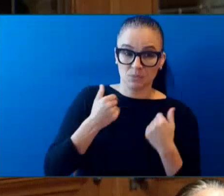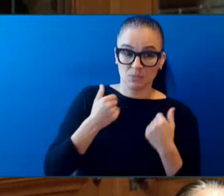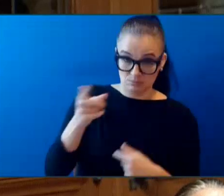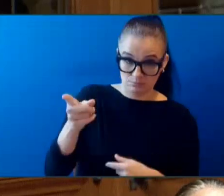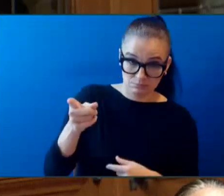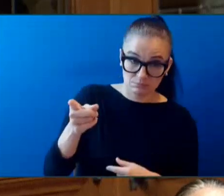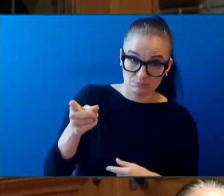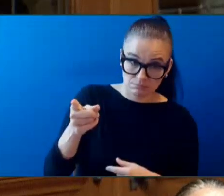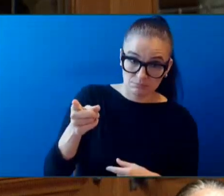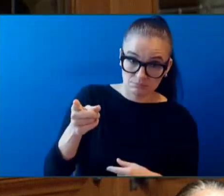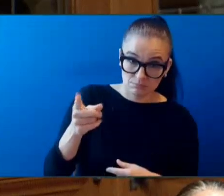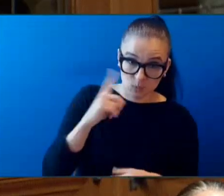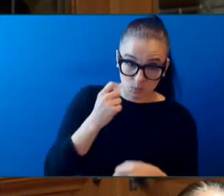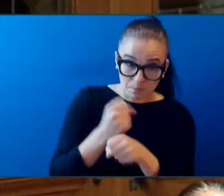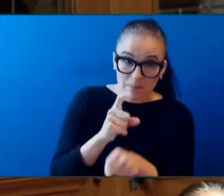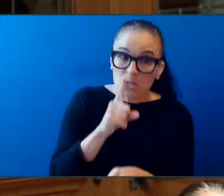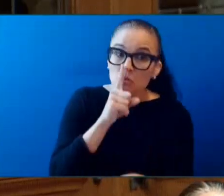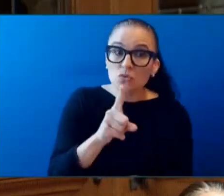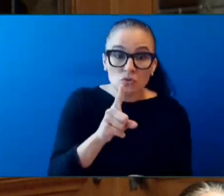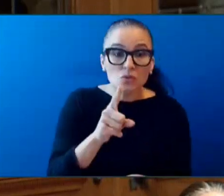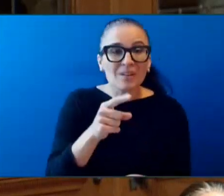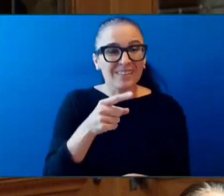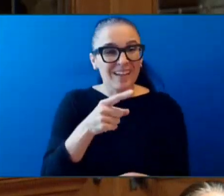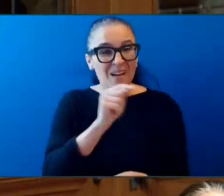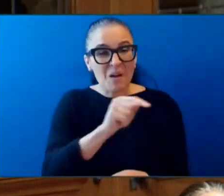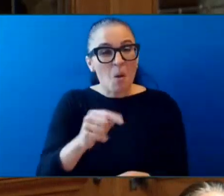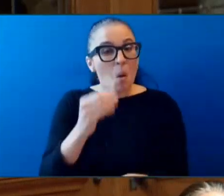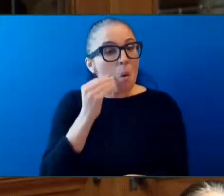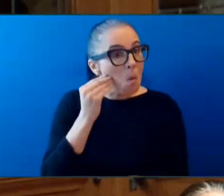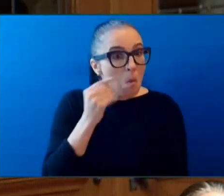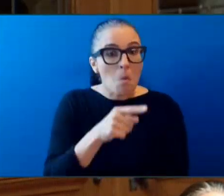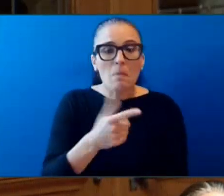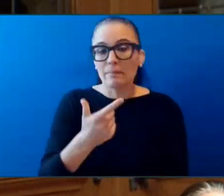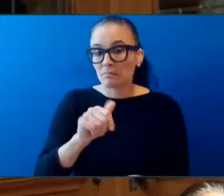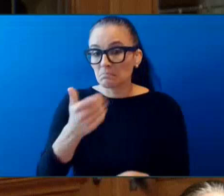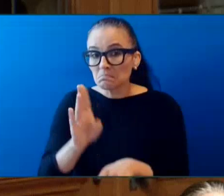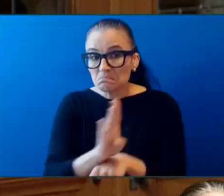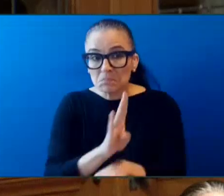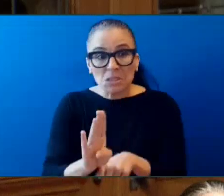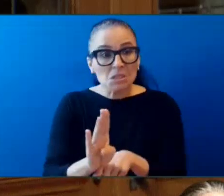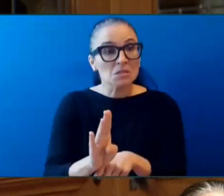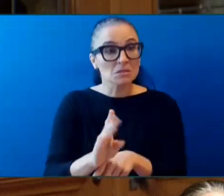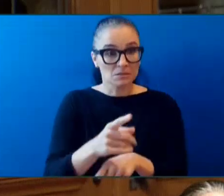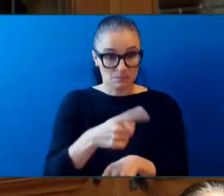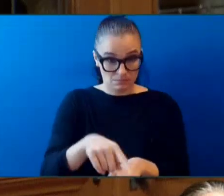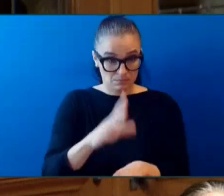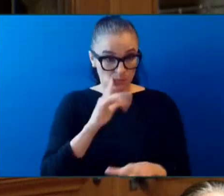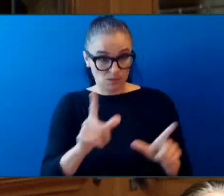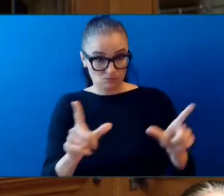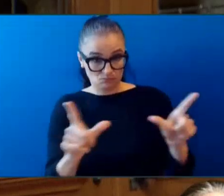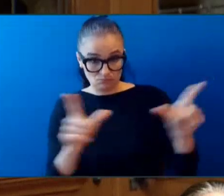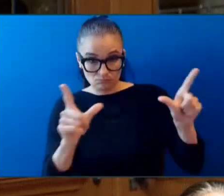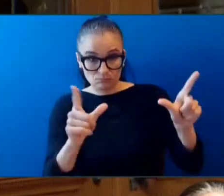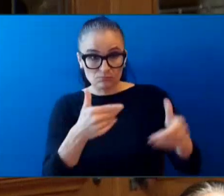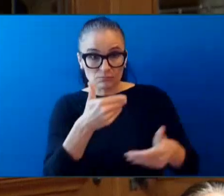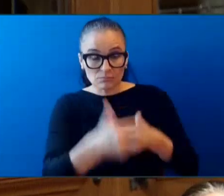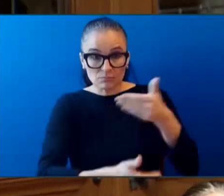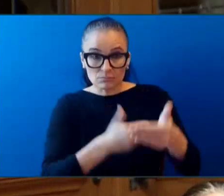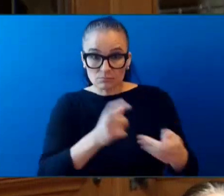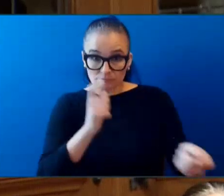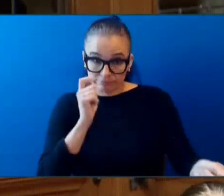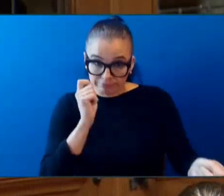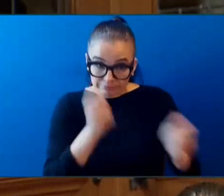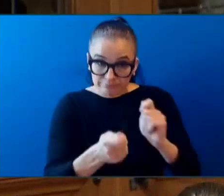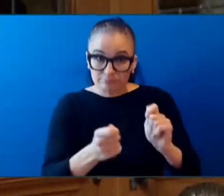groundwater users will be reset in good faith, that staff will work to support licensing